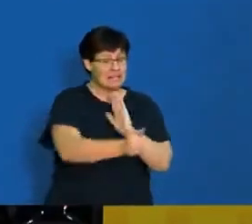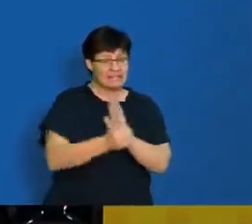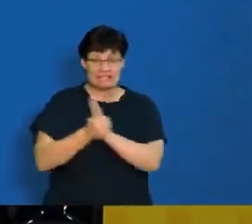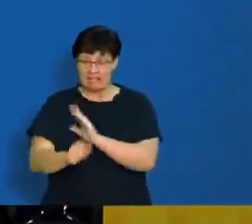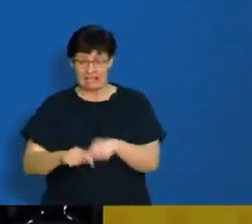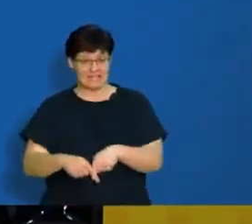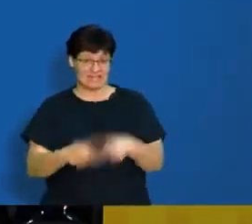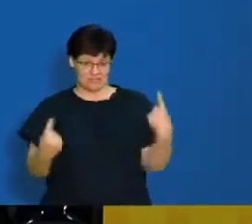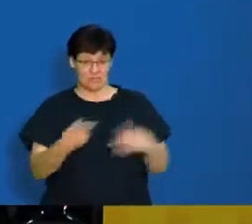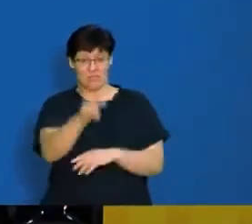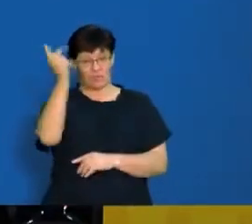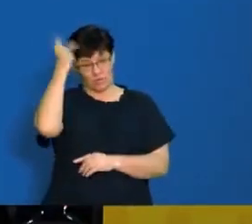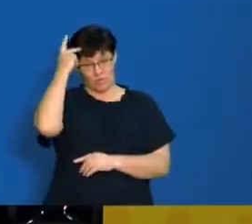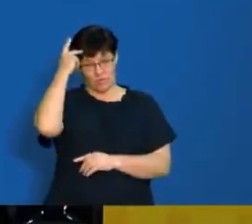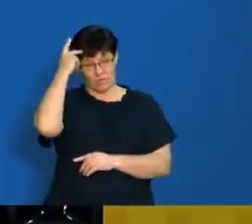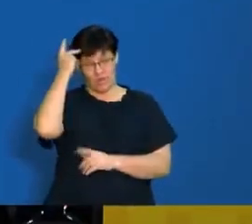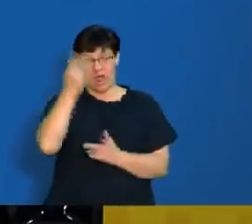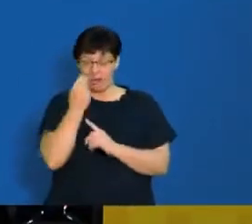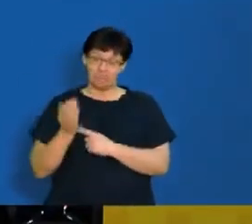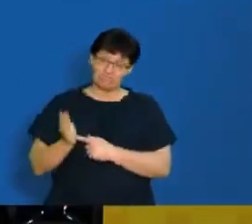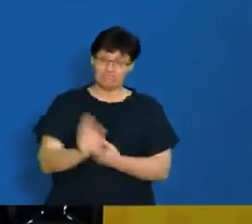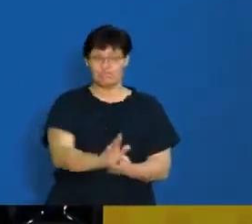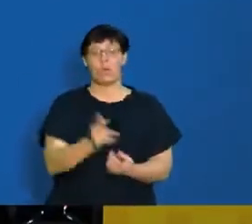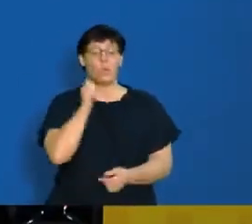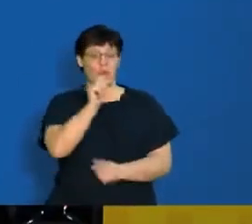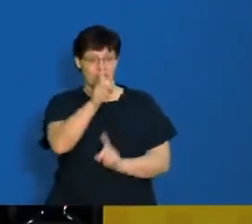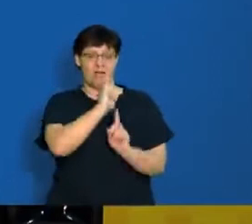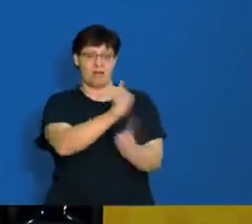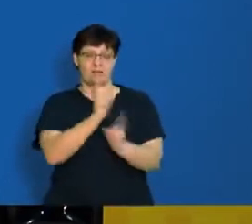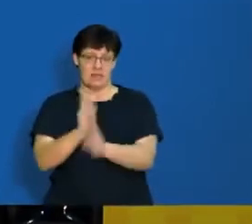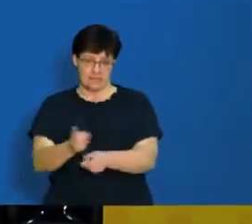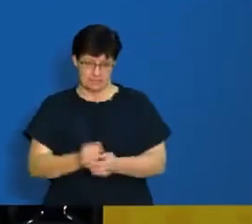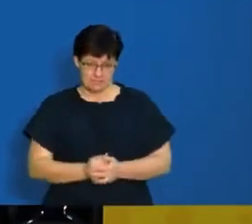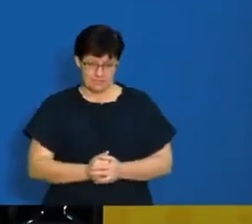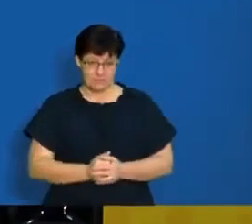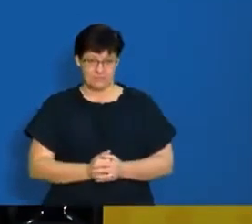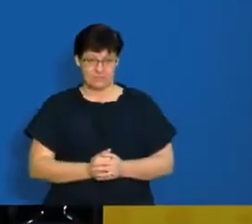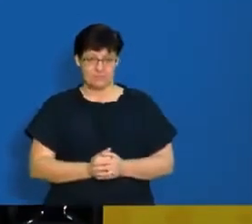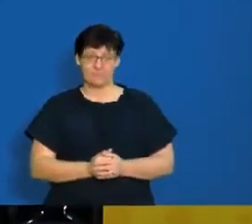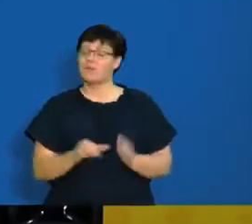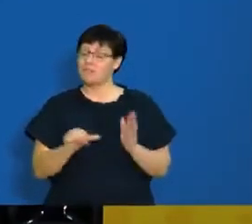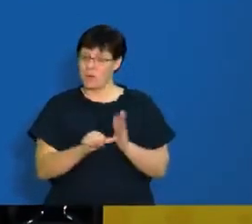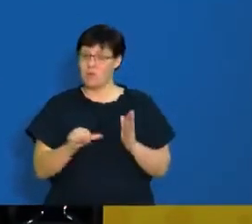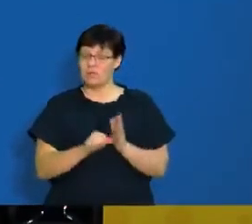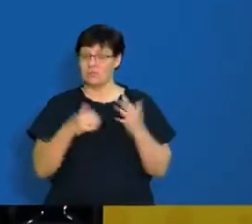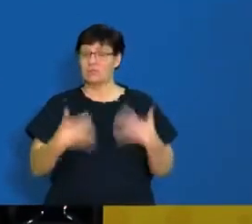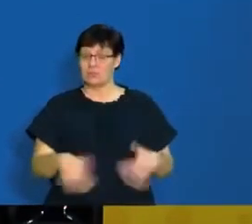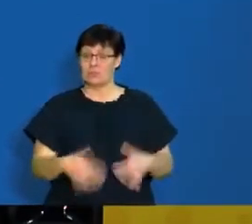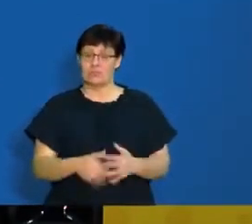you're expected to know and to portray when you're answering those different sections. That is very, very